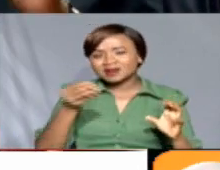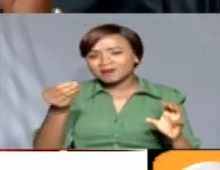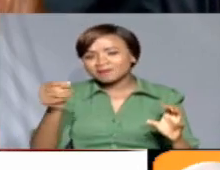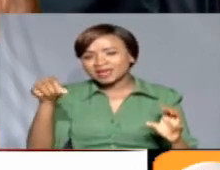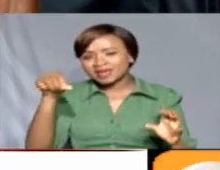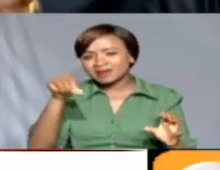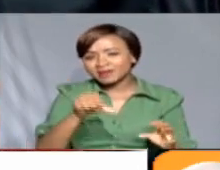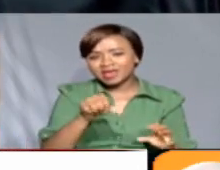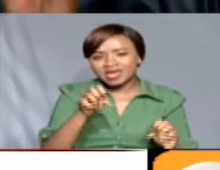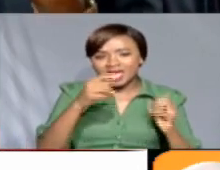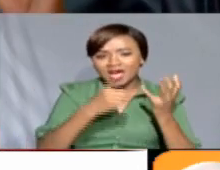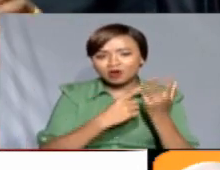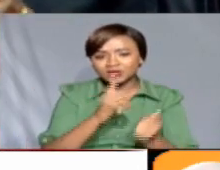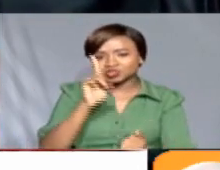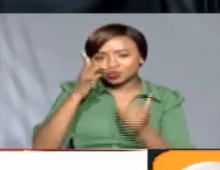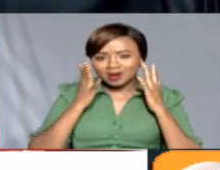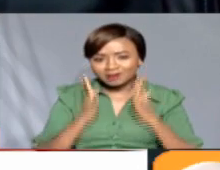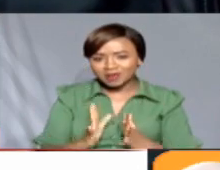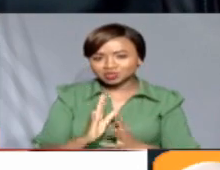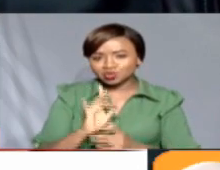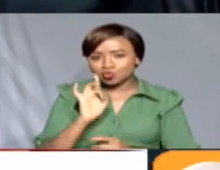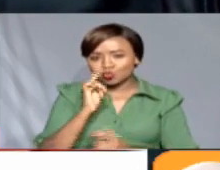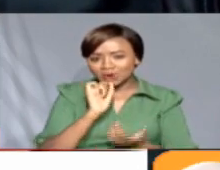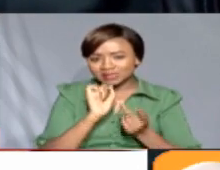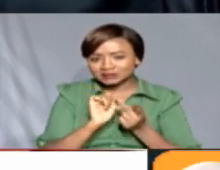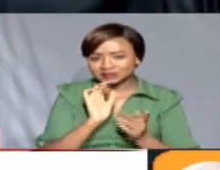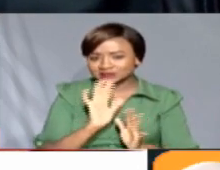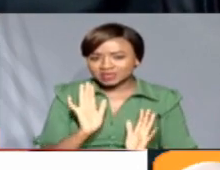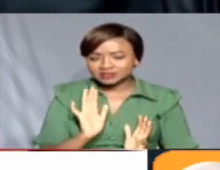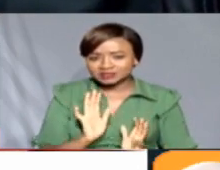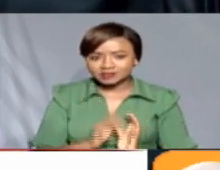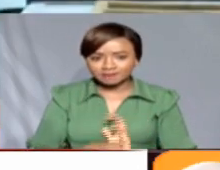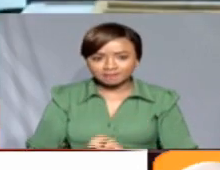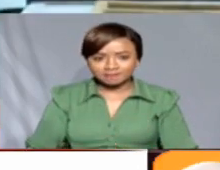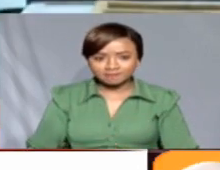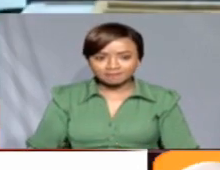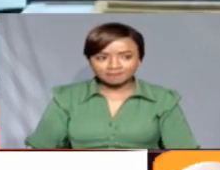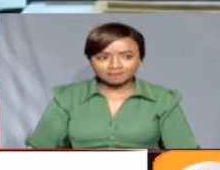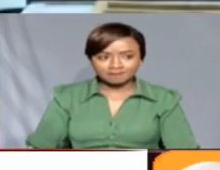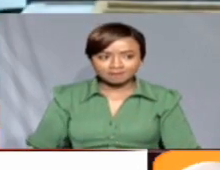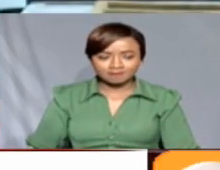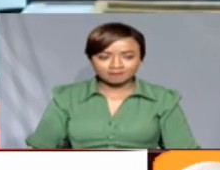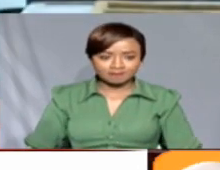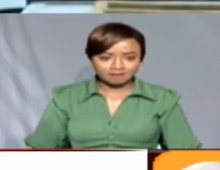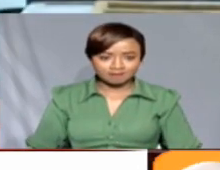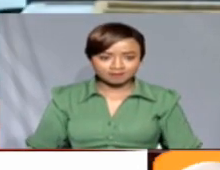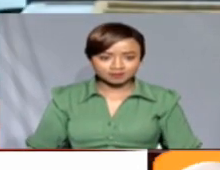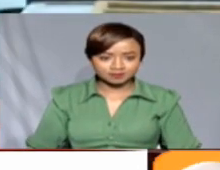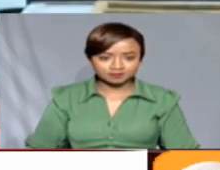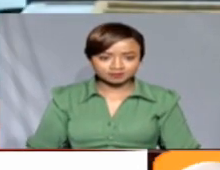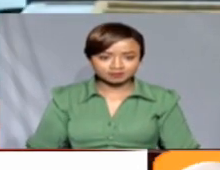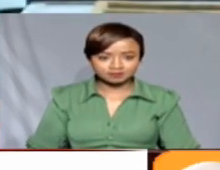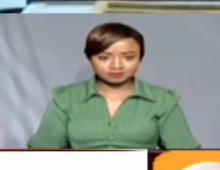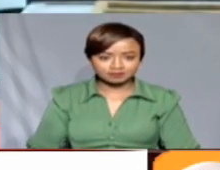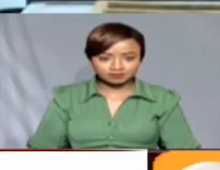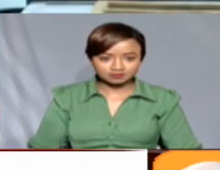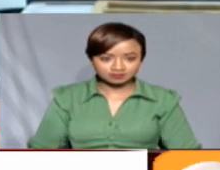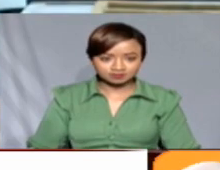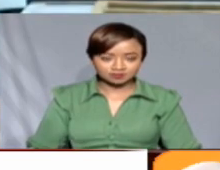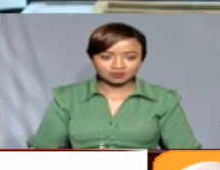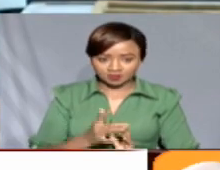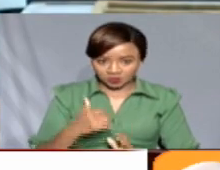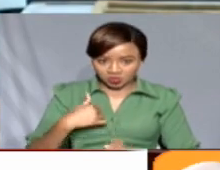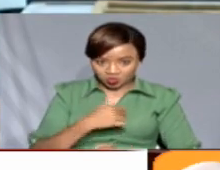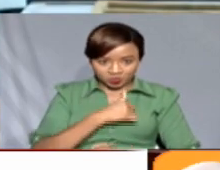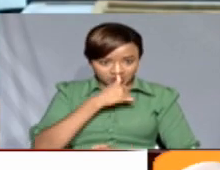test one person, one sample? The kits currently in the market for us as a private lab to